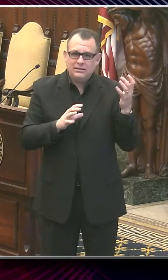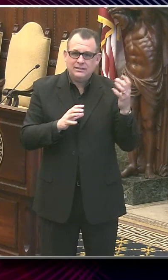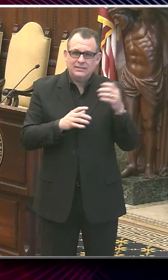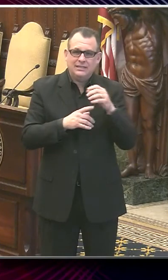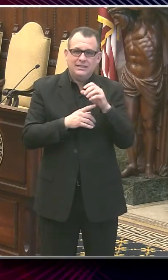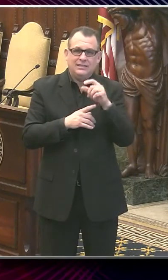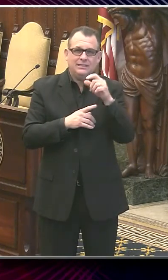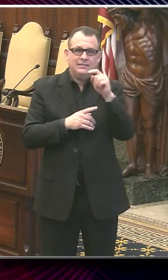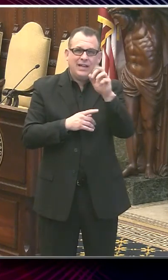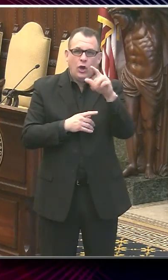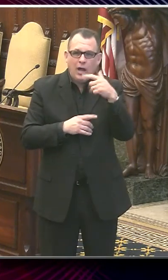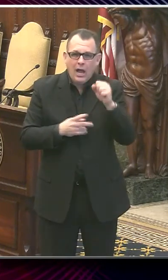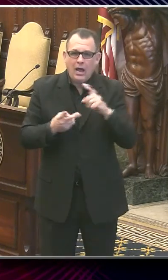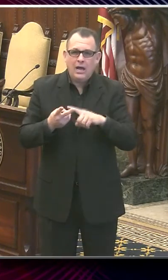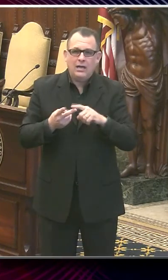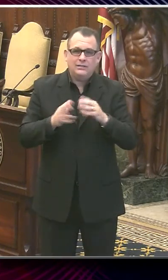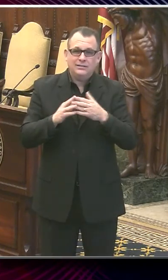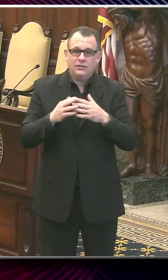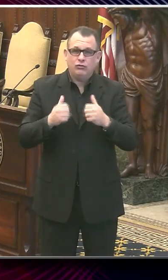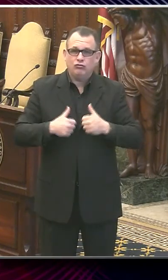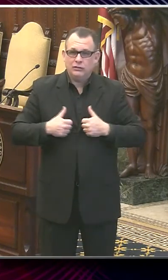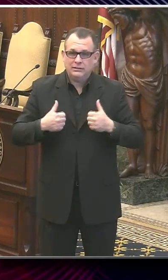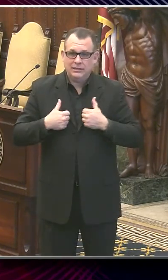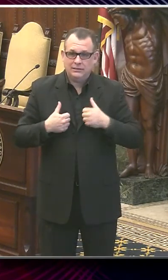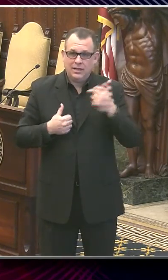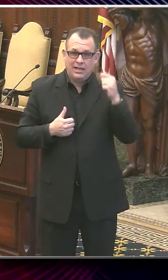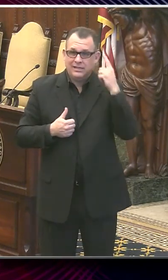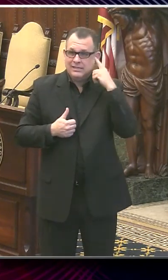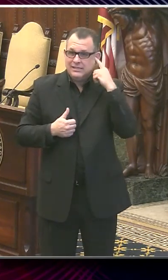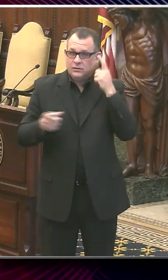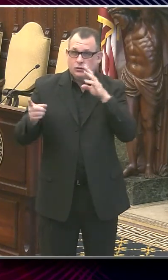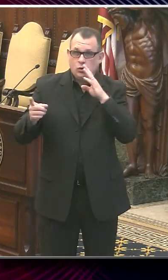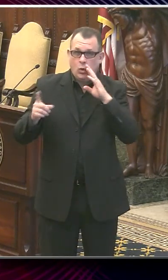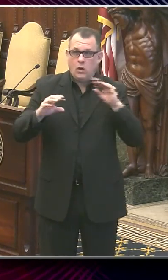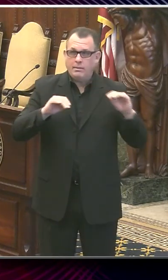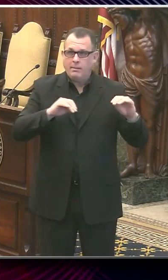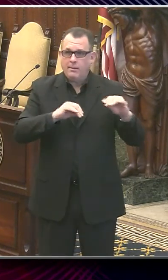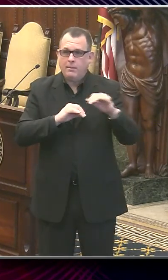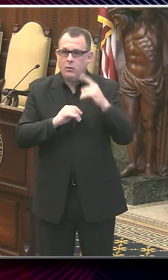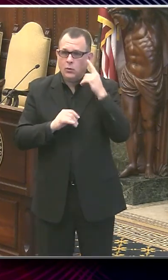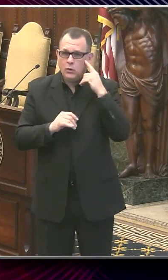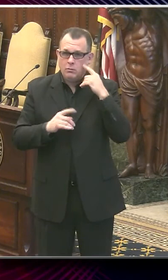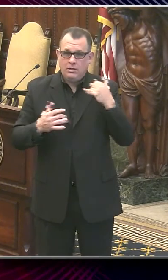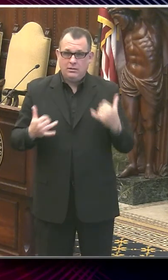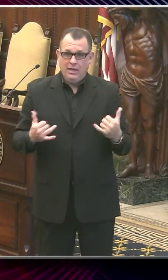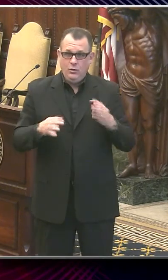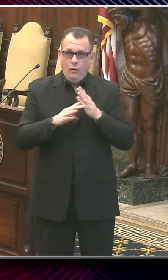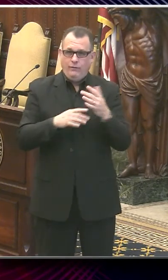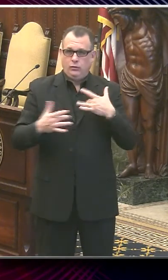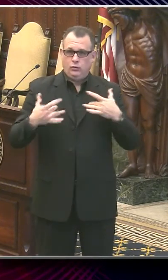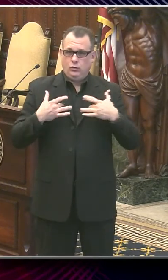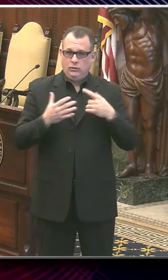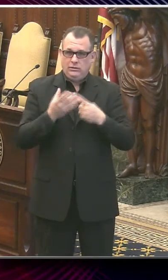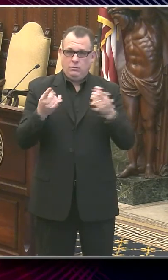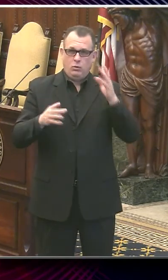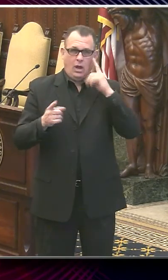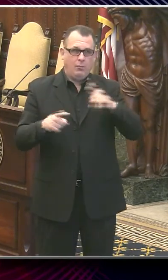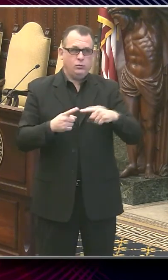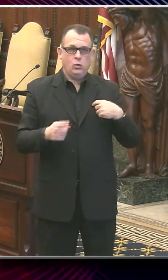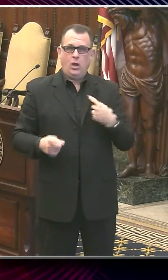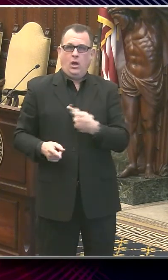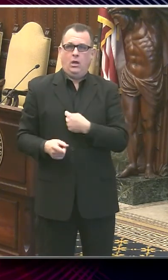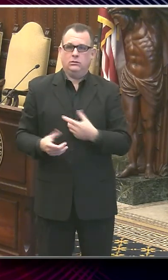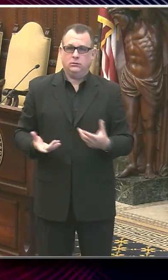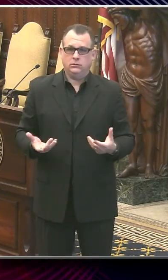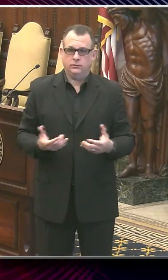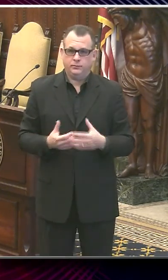So if city residents say, "Hey, we hear you guys are talking," and now we are more concerned that something could happen to us, is there something you want to say to